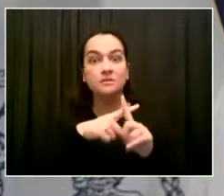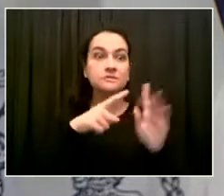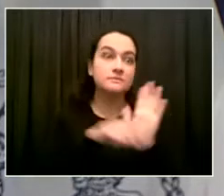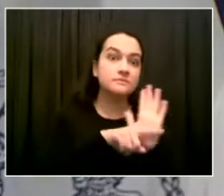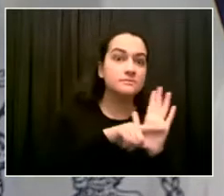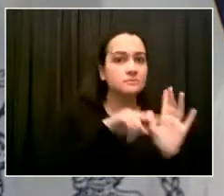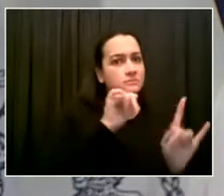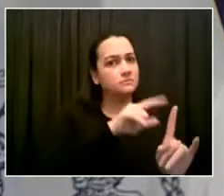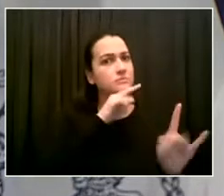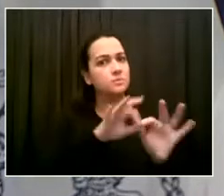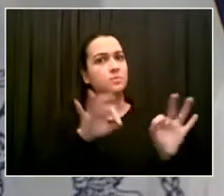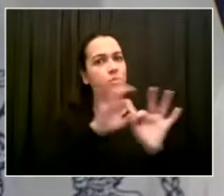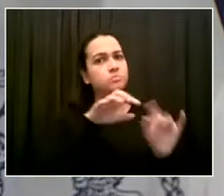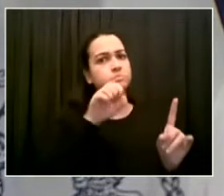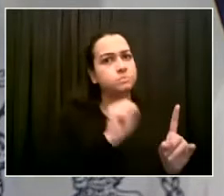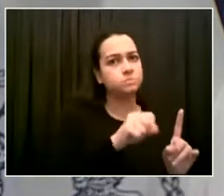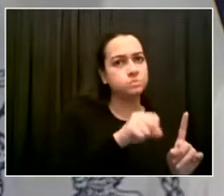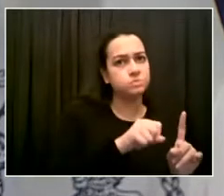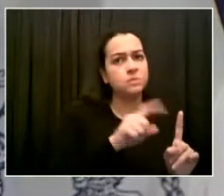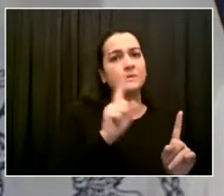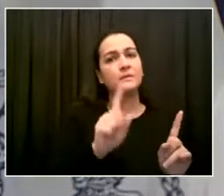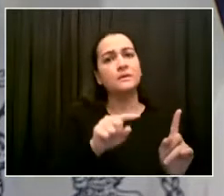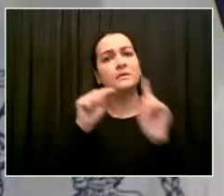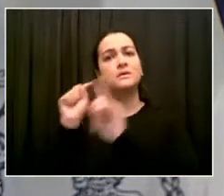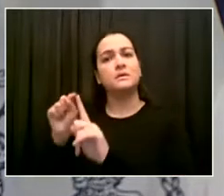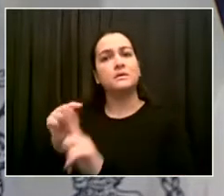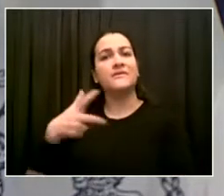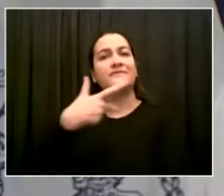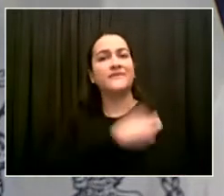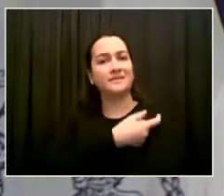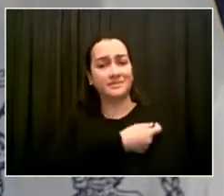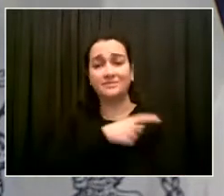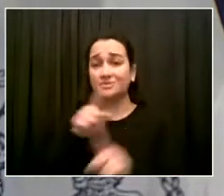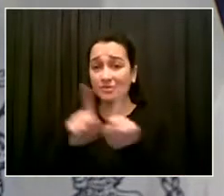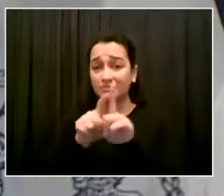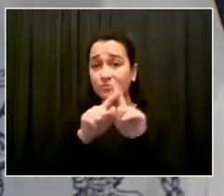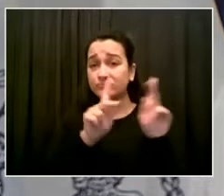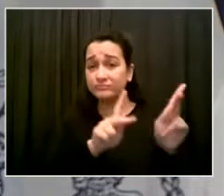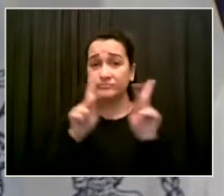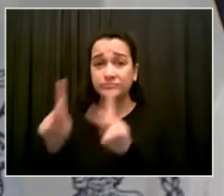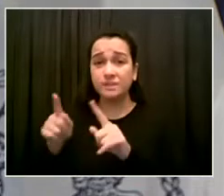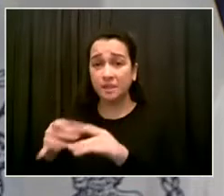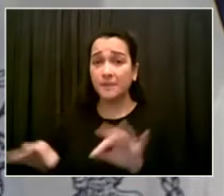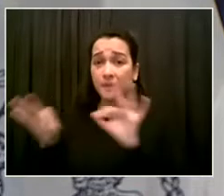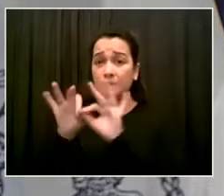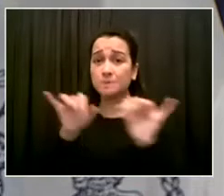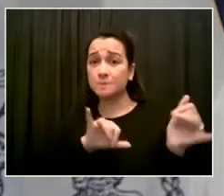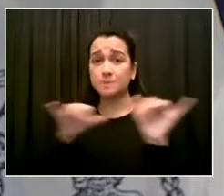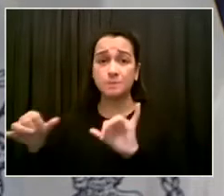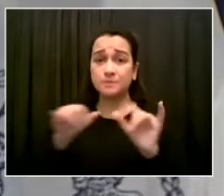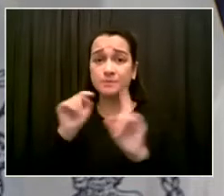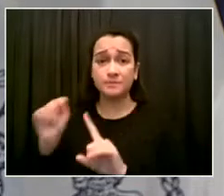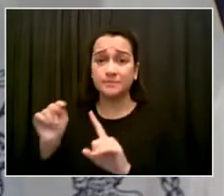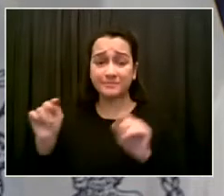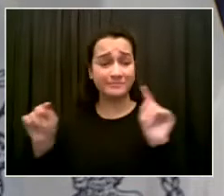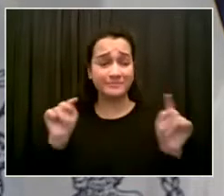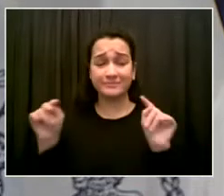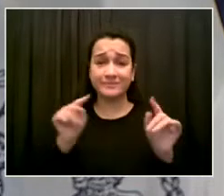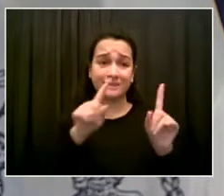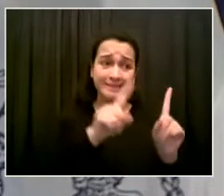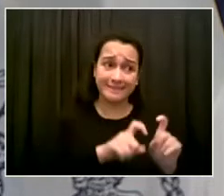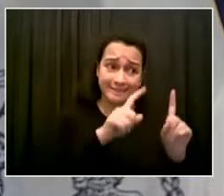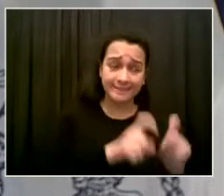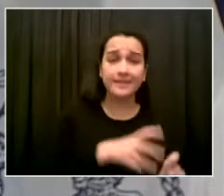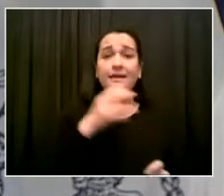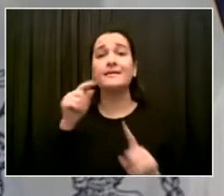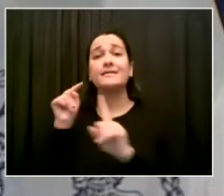what New Yorkers are doing. So I think we take both seriously, but undoubtedly we start with, saving lives